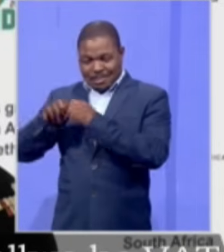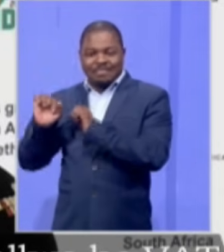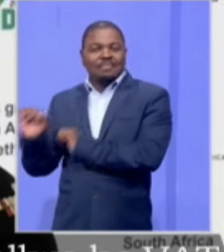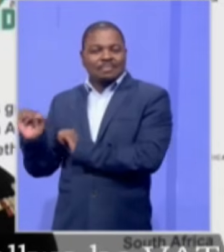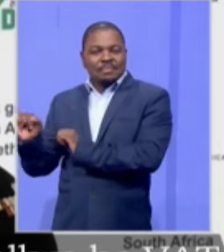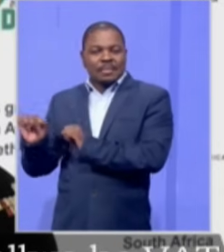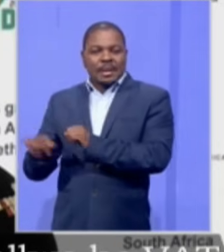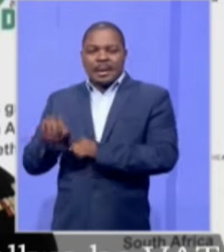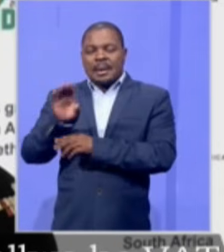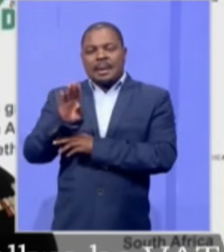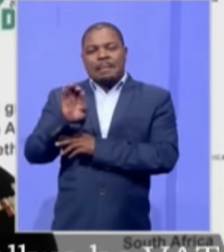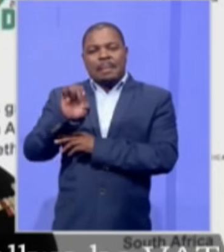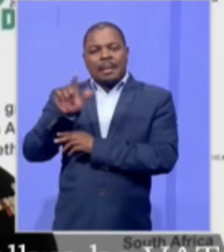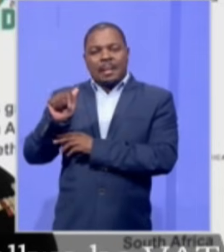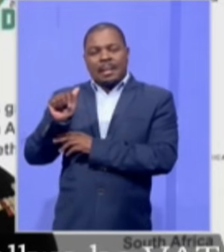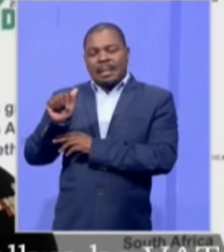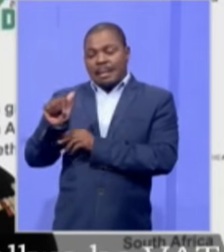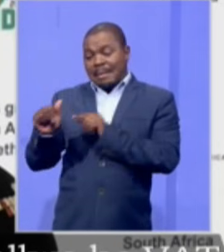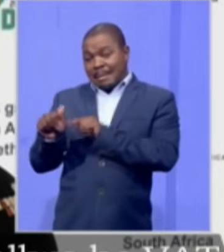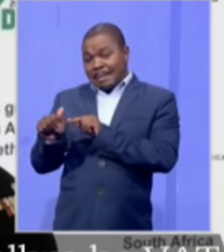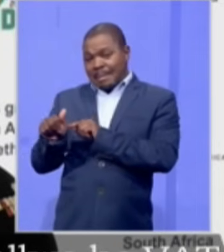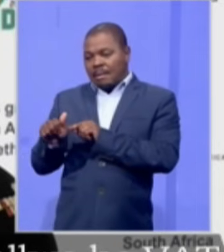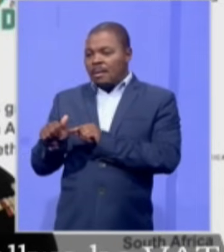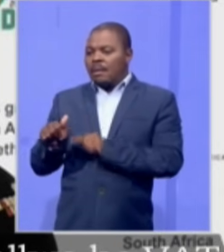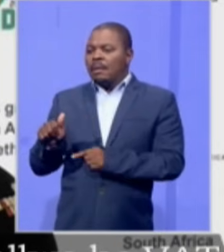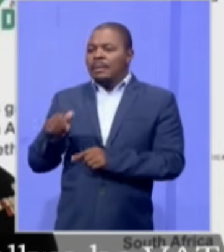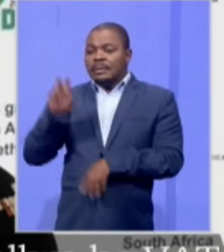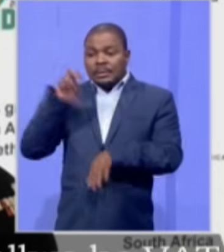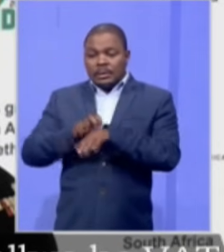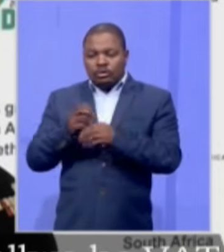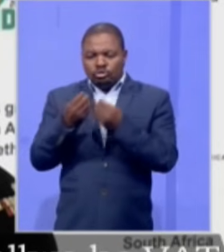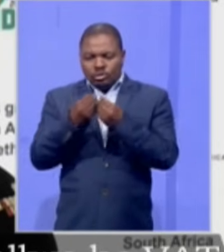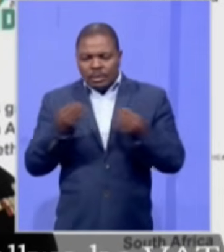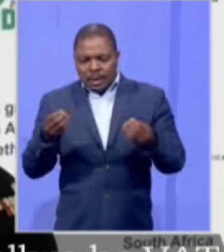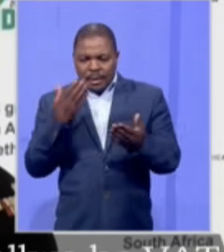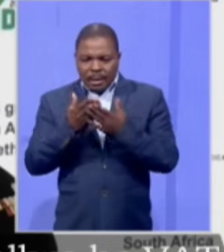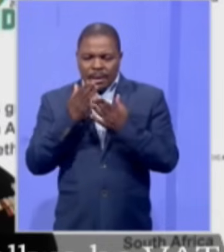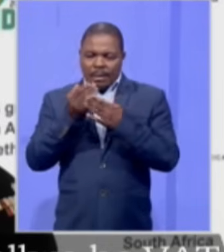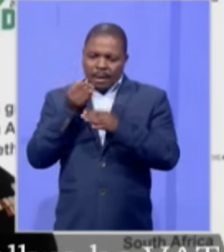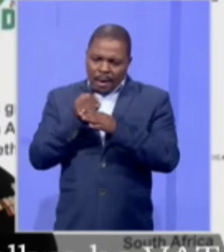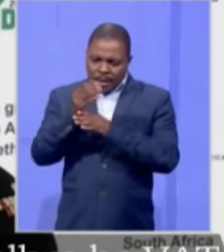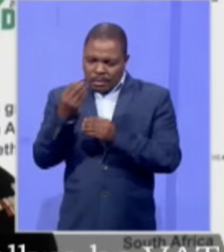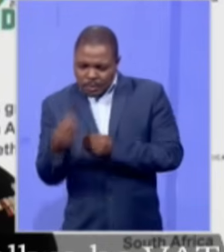about Bila that makes sure that children can have access to early child